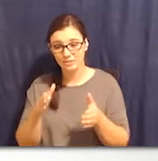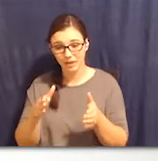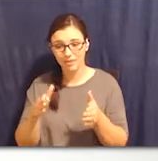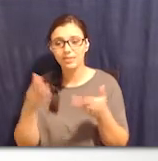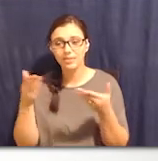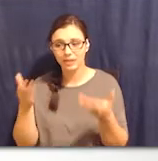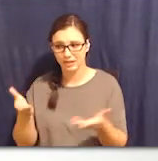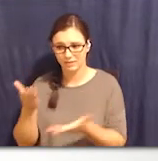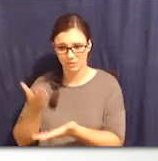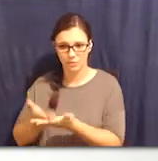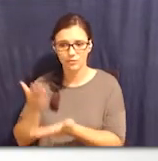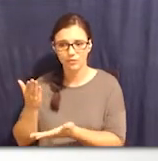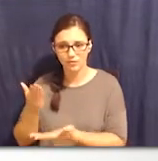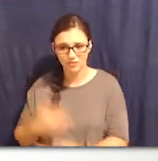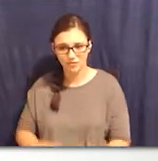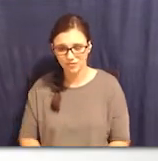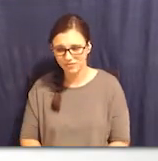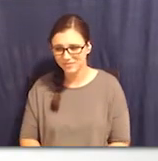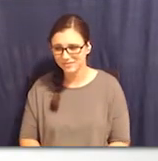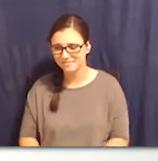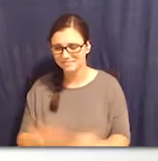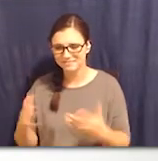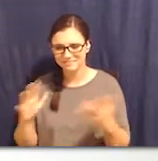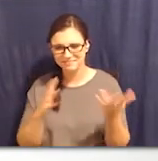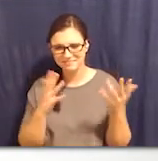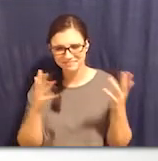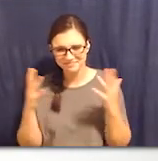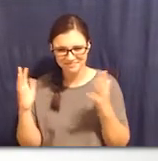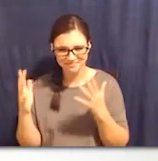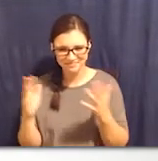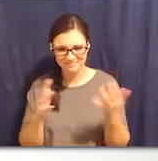Let's stay on this path and let's leave a trace.